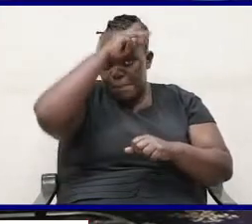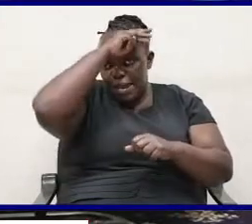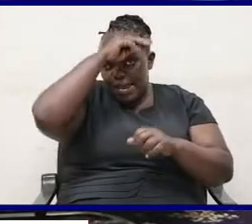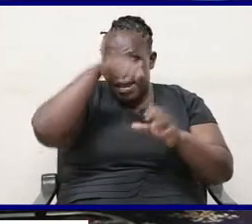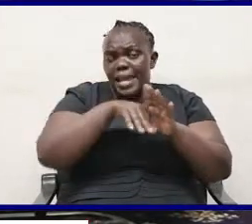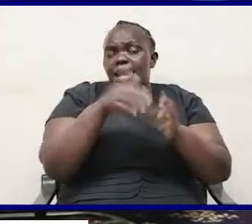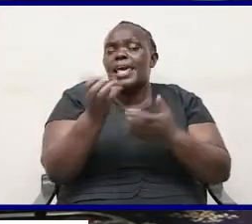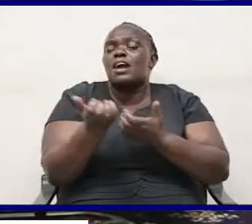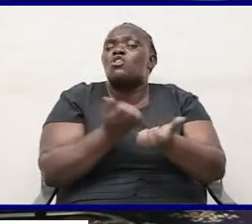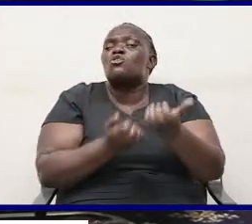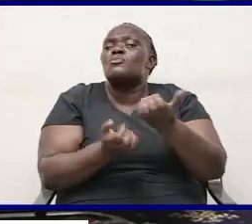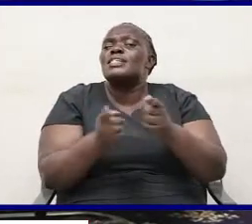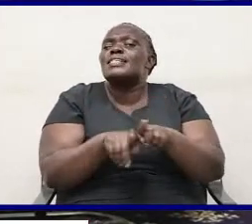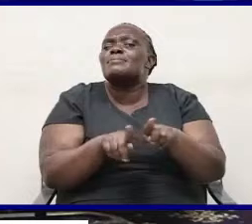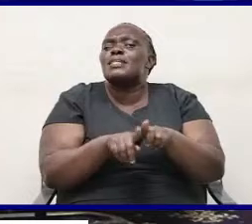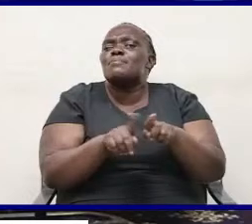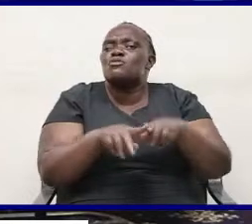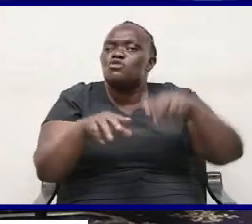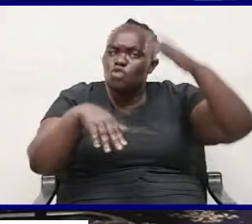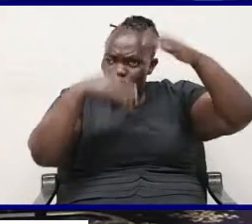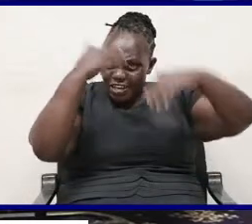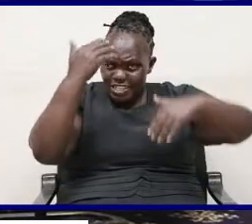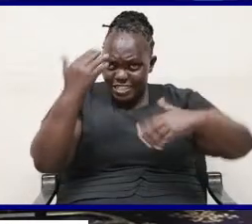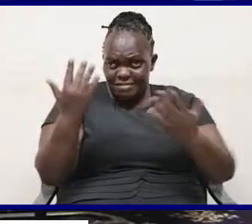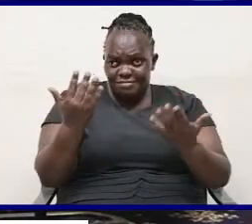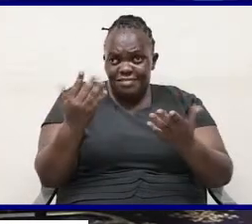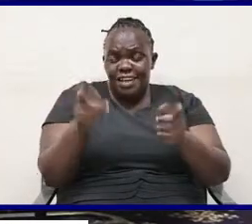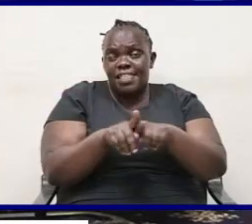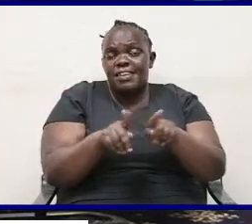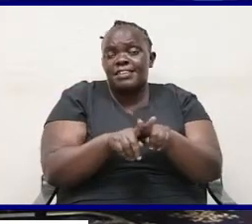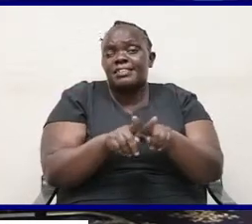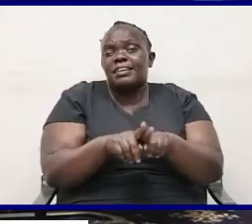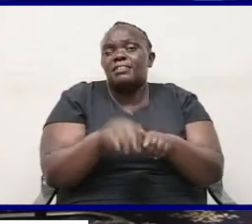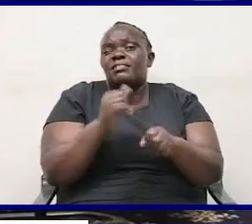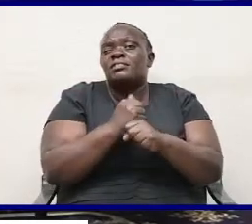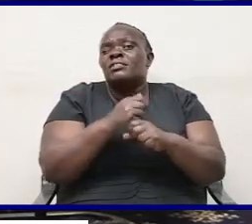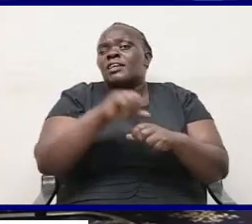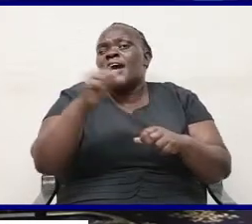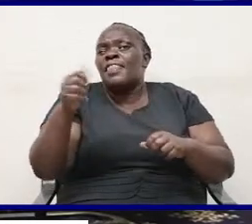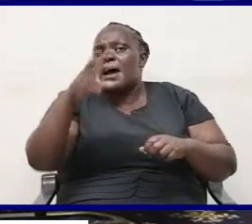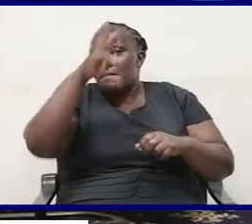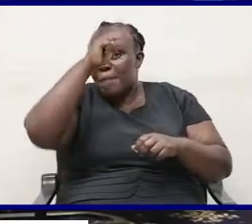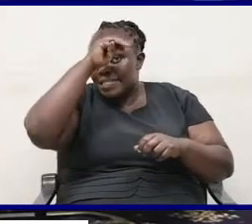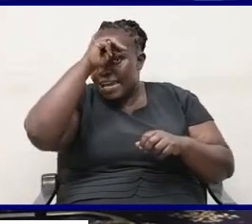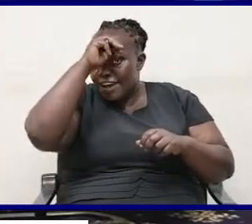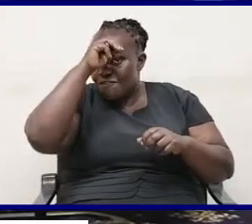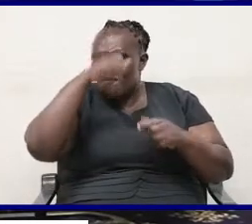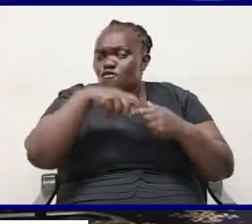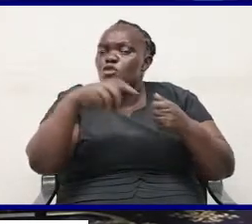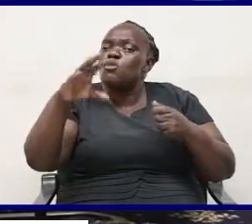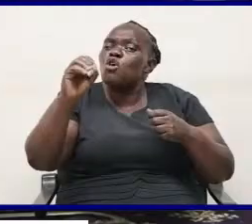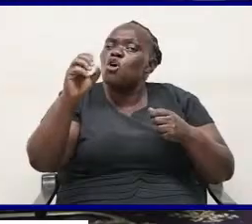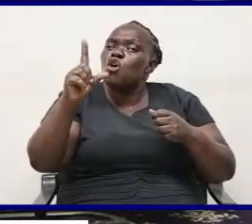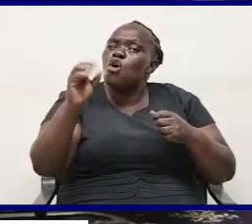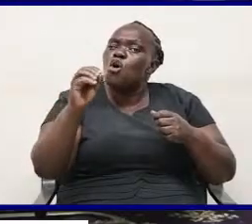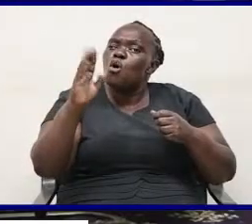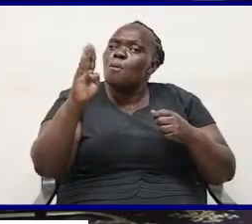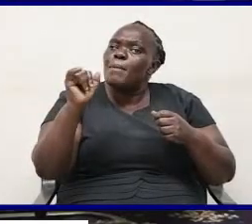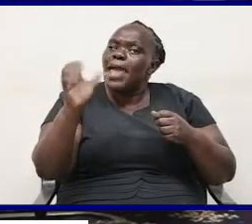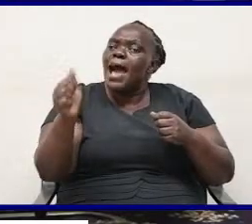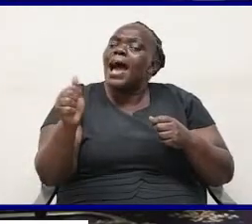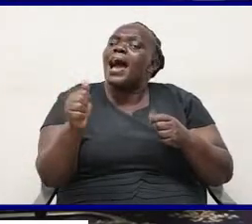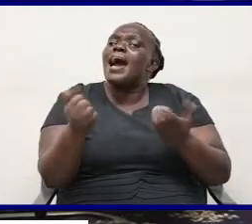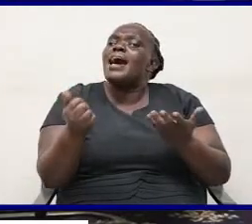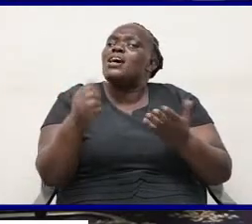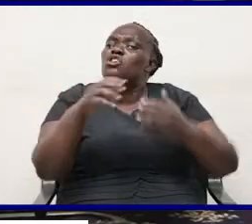in economics. From the same university? From the same university. Then I also did another master's now from Columbia University when in